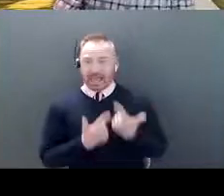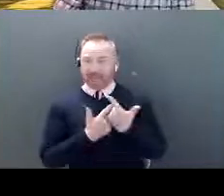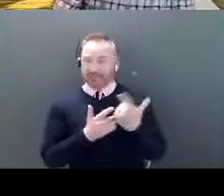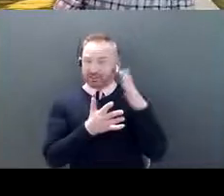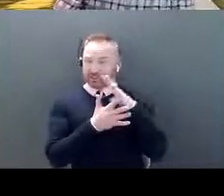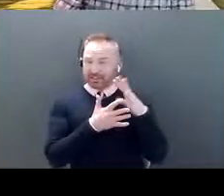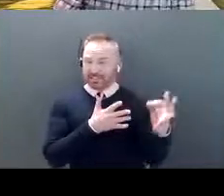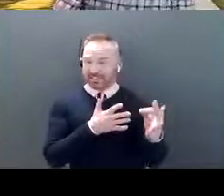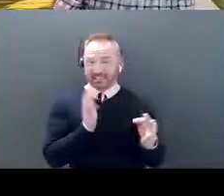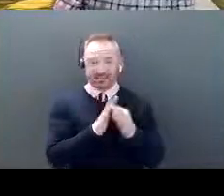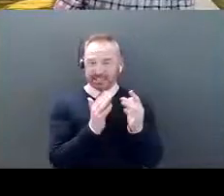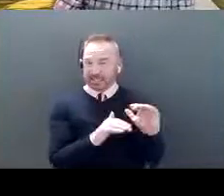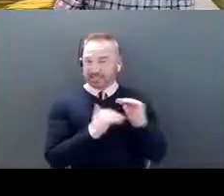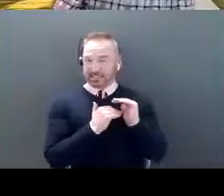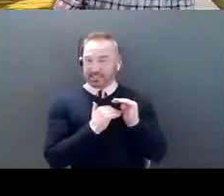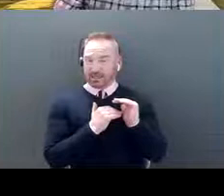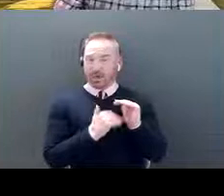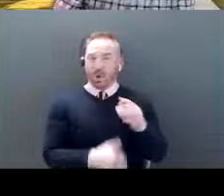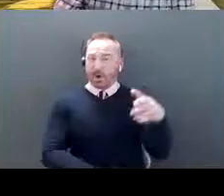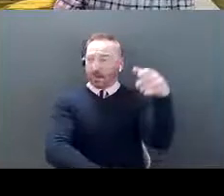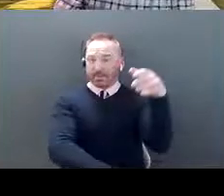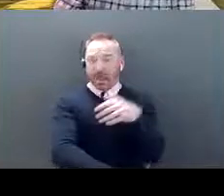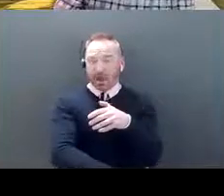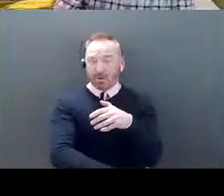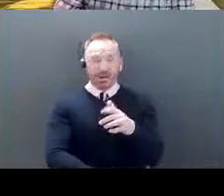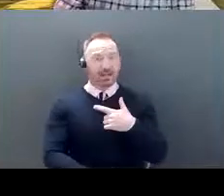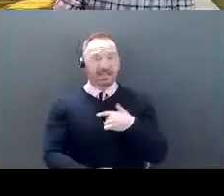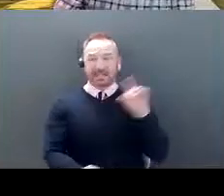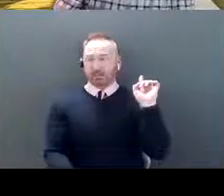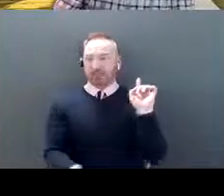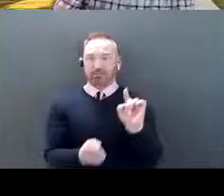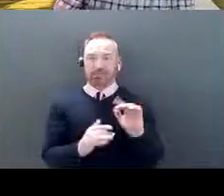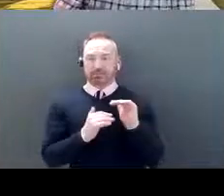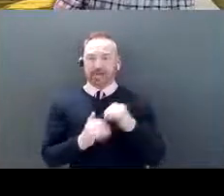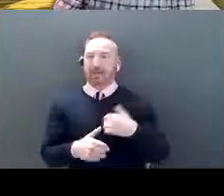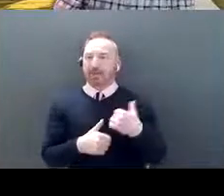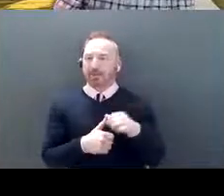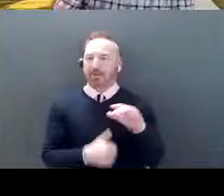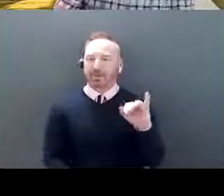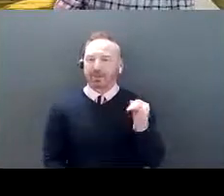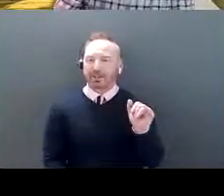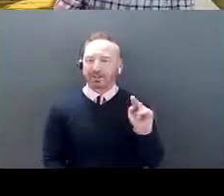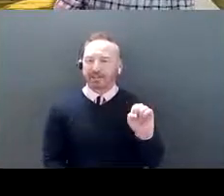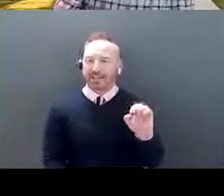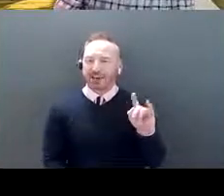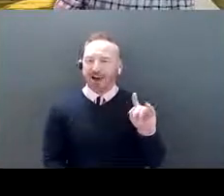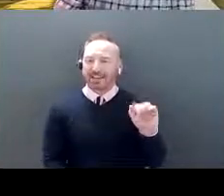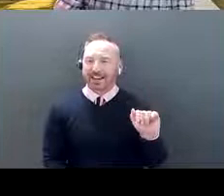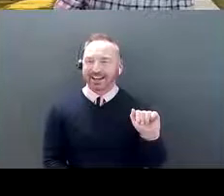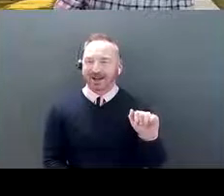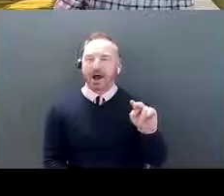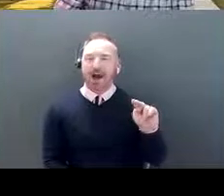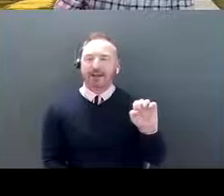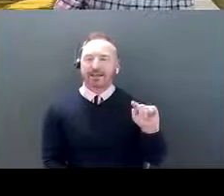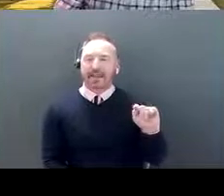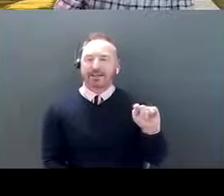of decreasing power all around them. I'll never forget sort of Jane Fonda, and there's a series on Netflix, and she